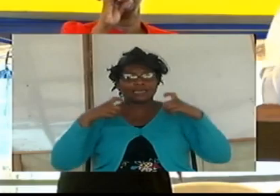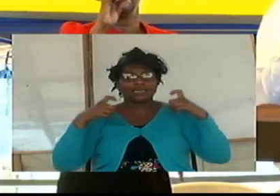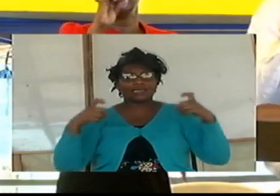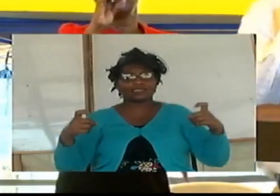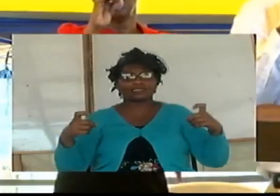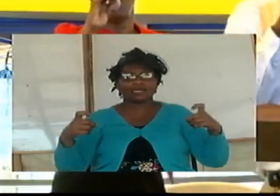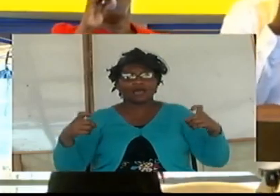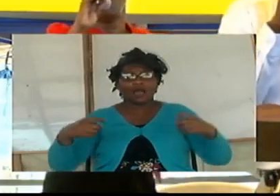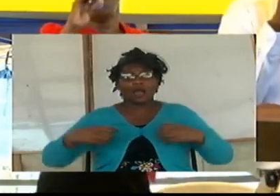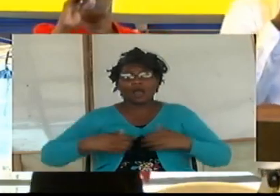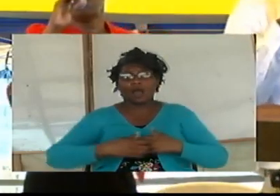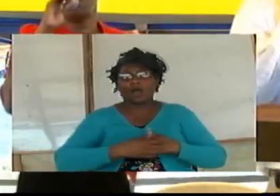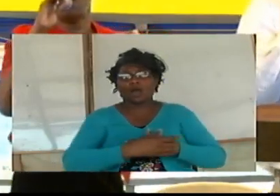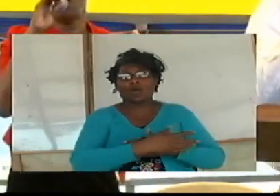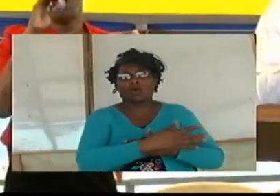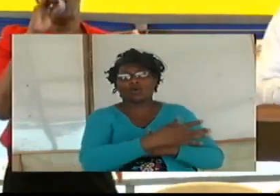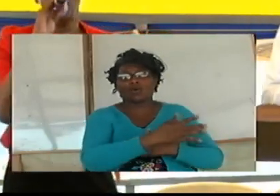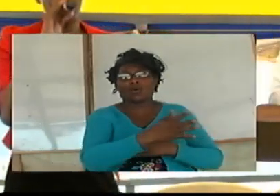sins